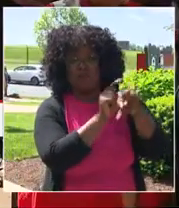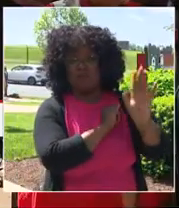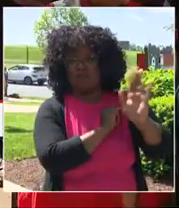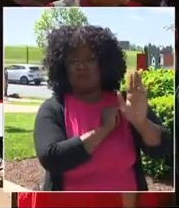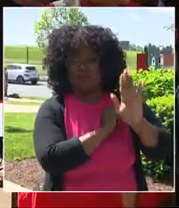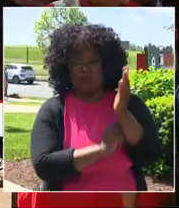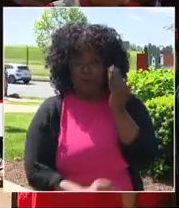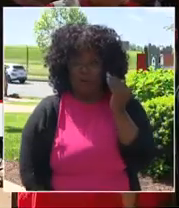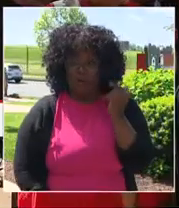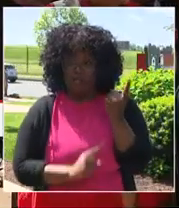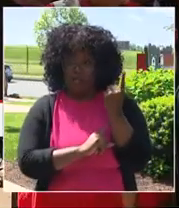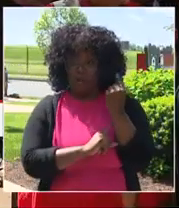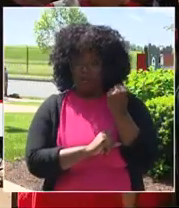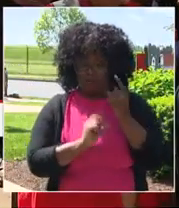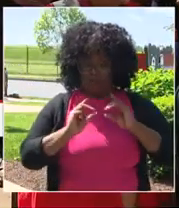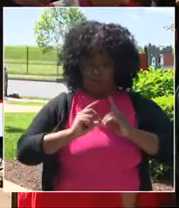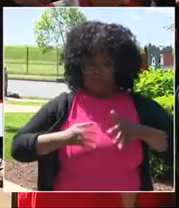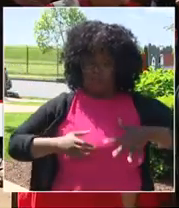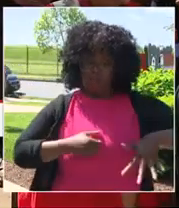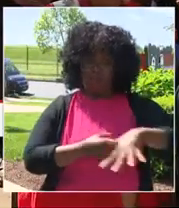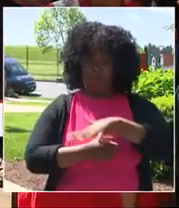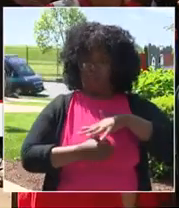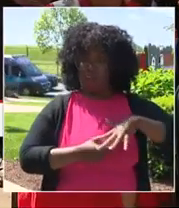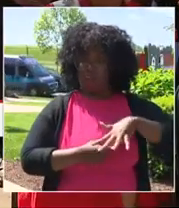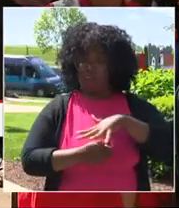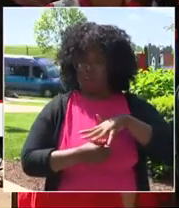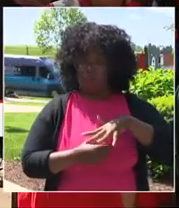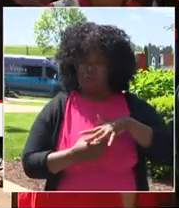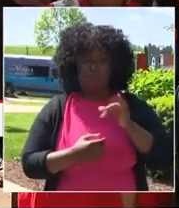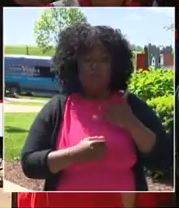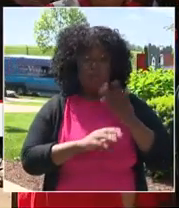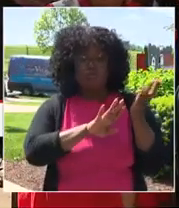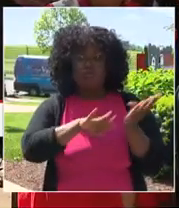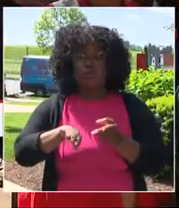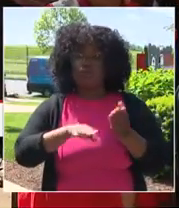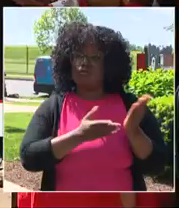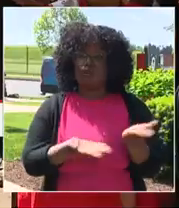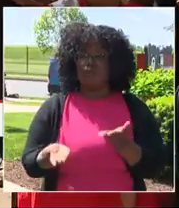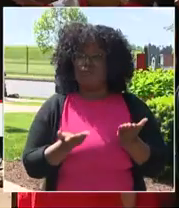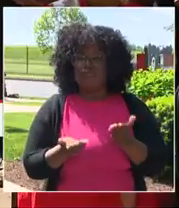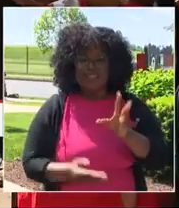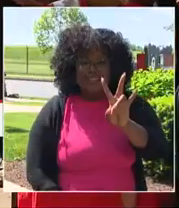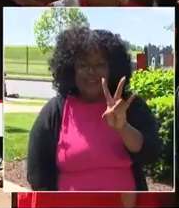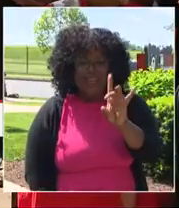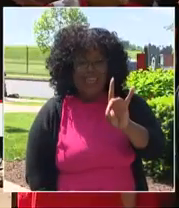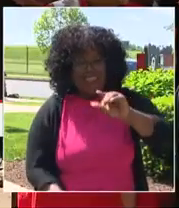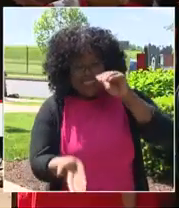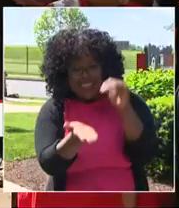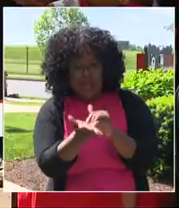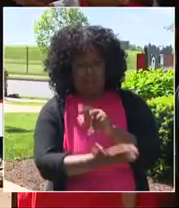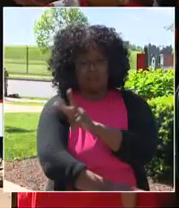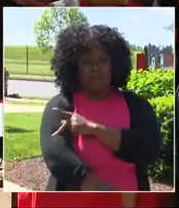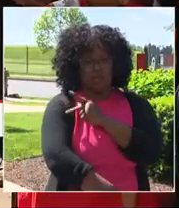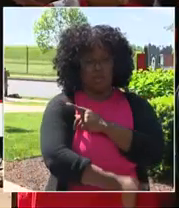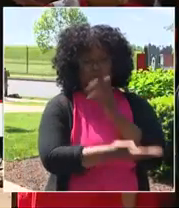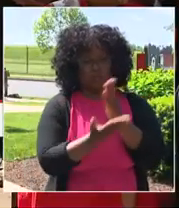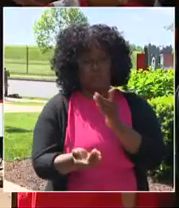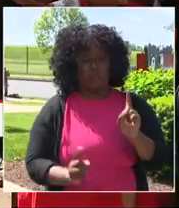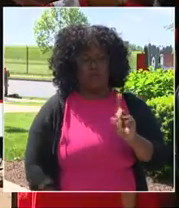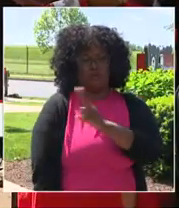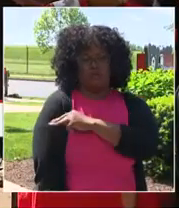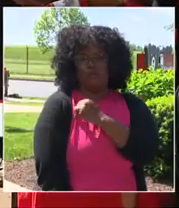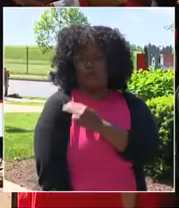department treated and transported nearly 78,000 patients to local hospitals. 43,000 of those